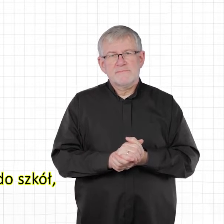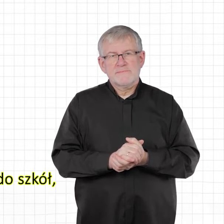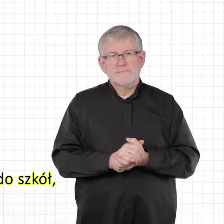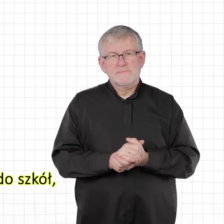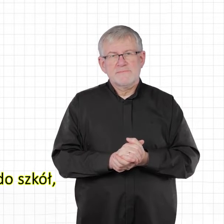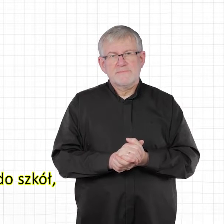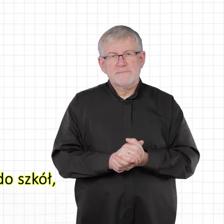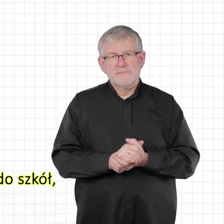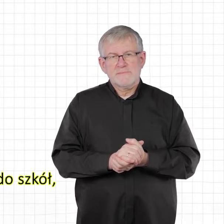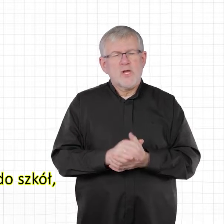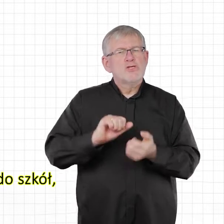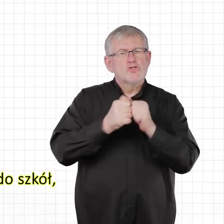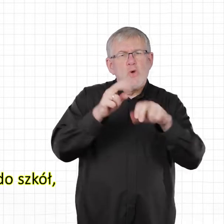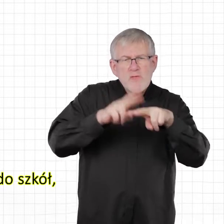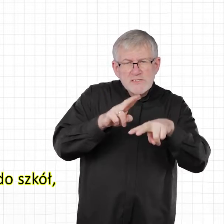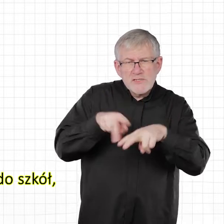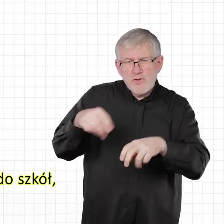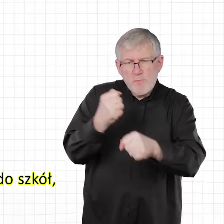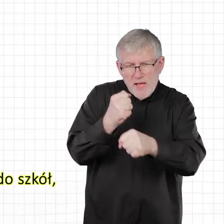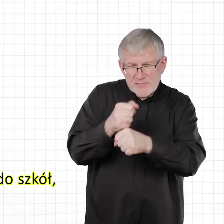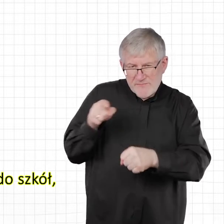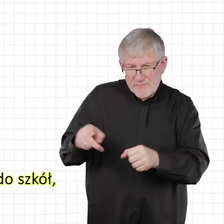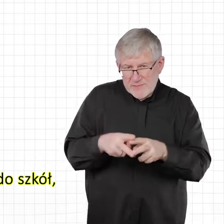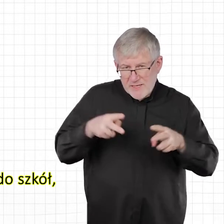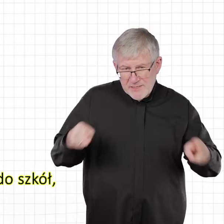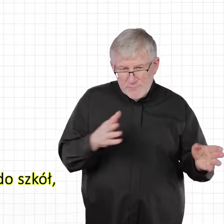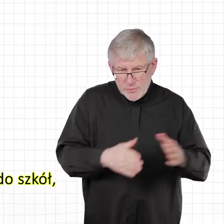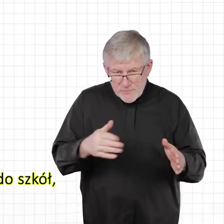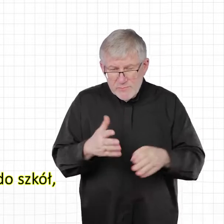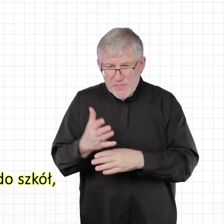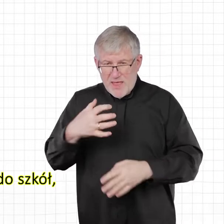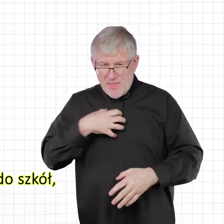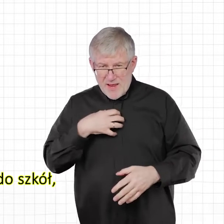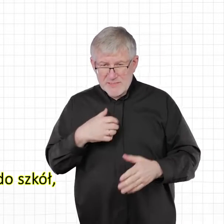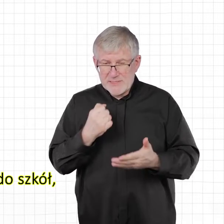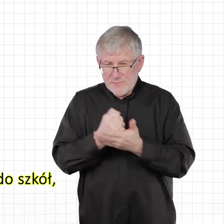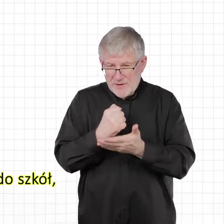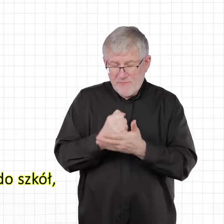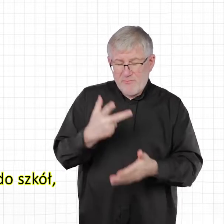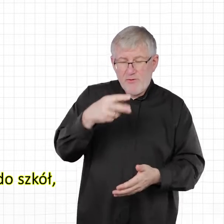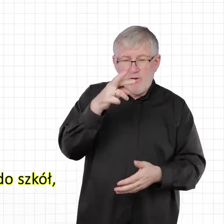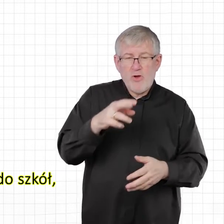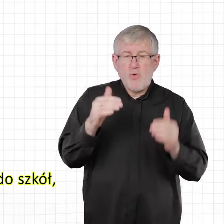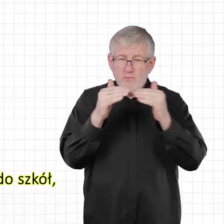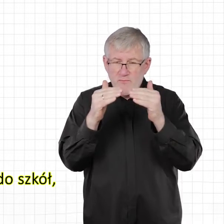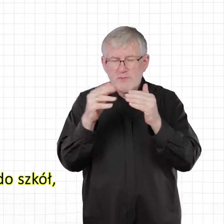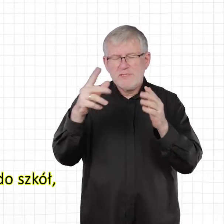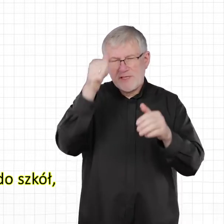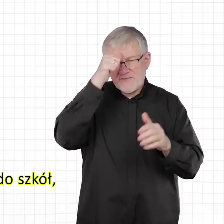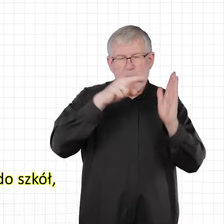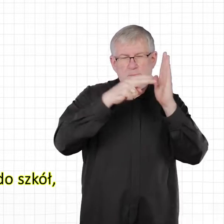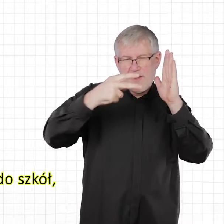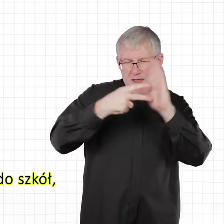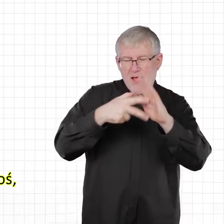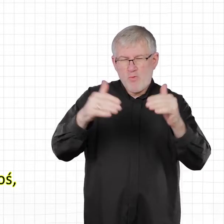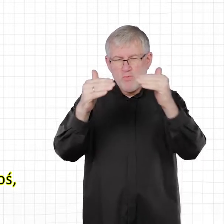example, have like checklists that I send to my schools just for them, for each teacher to go through the checklist. Am